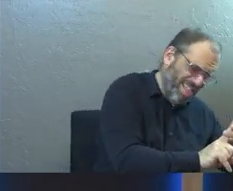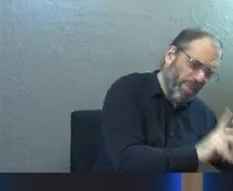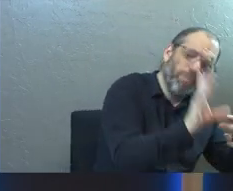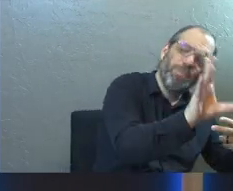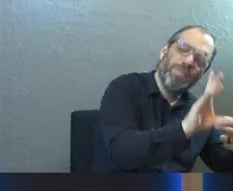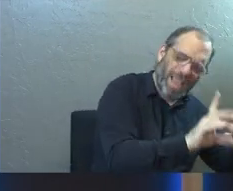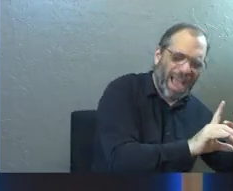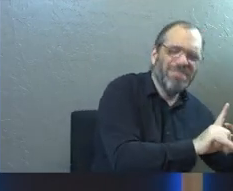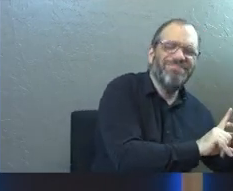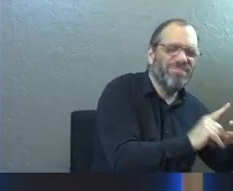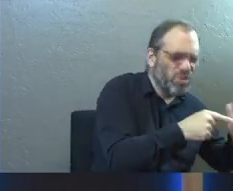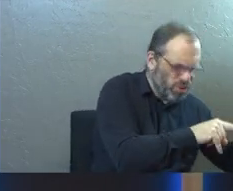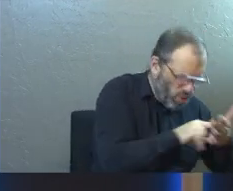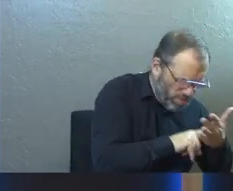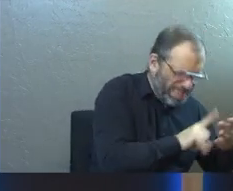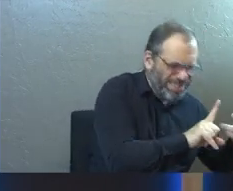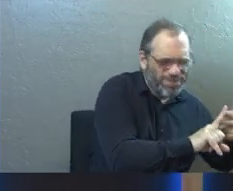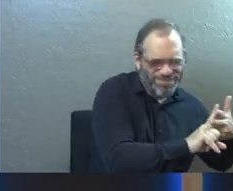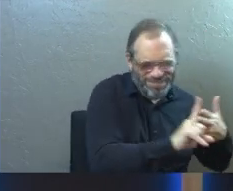Would you show us what those things are?